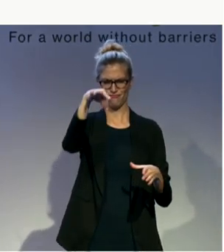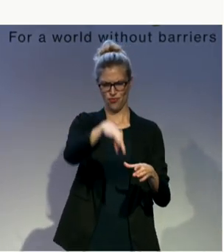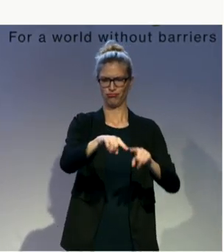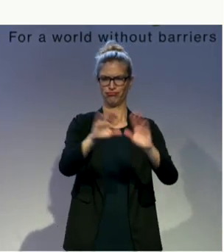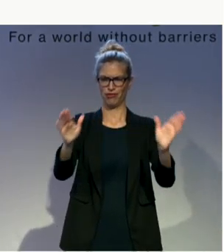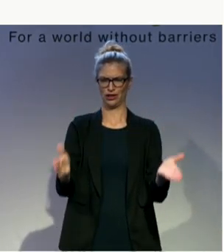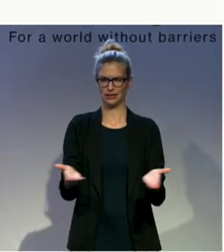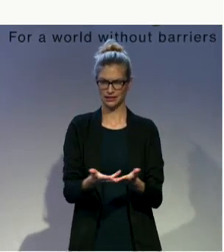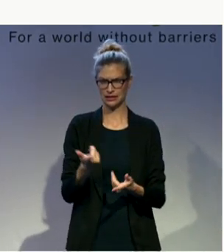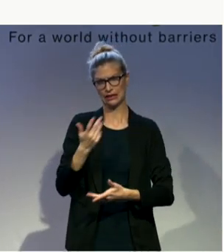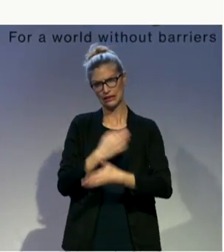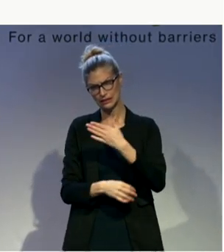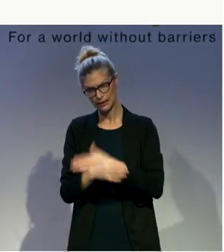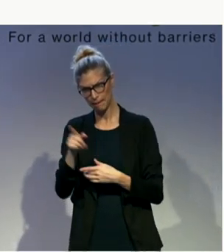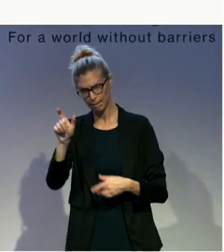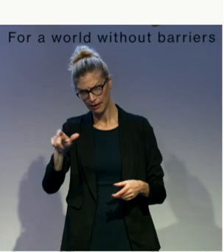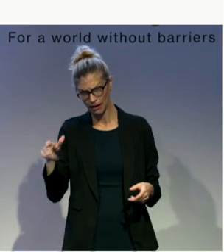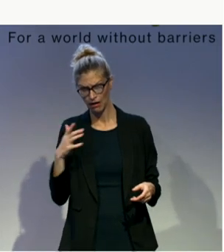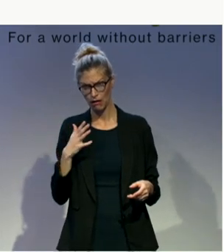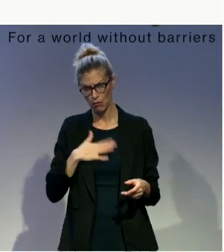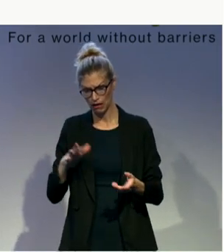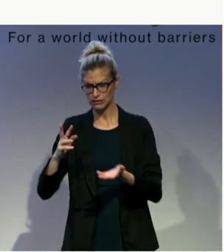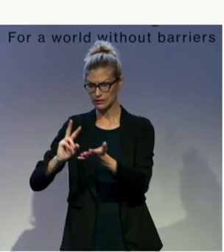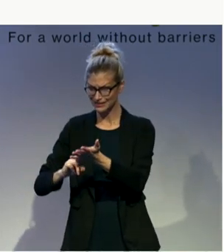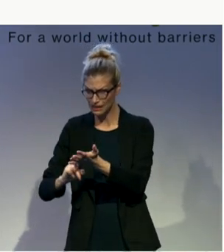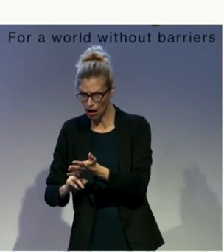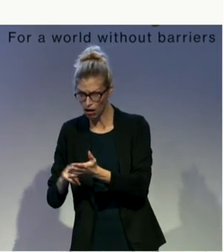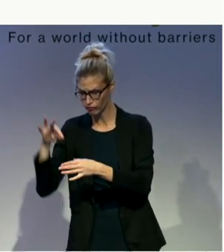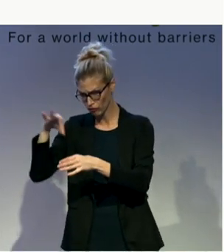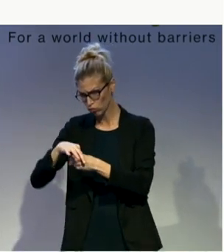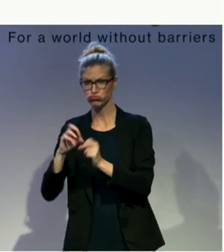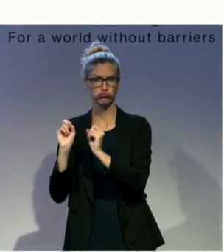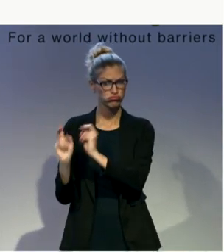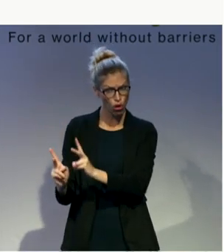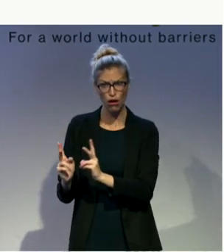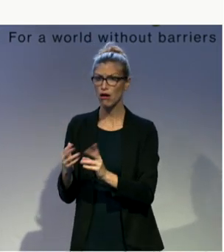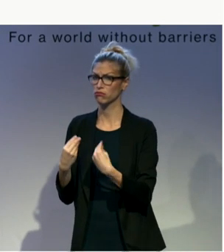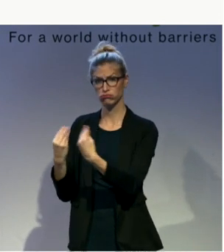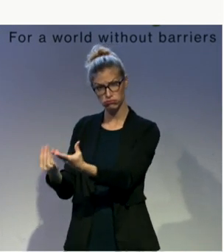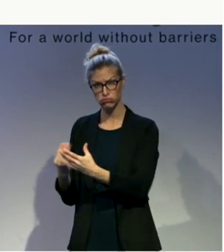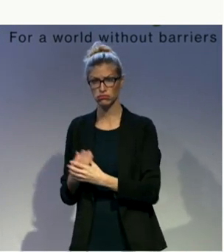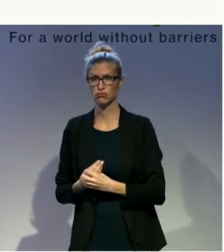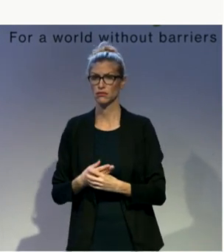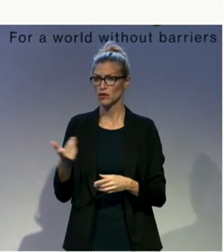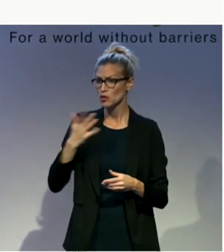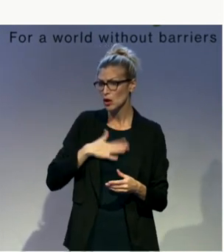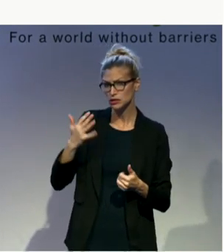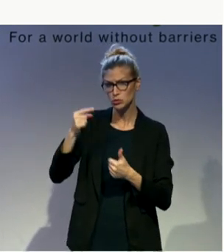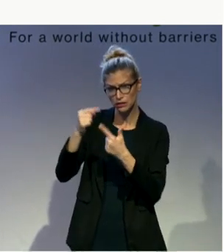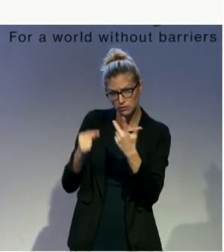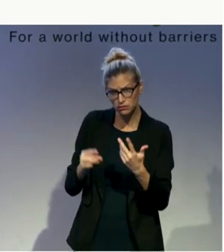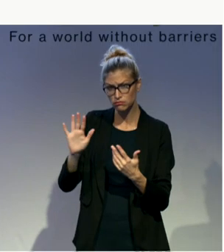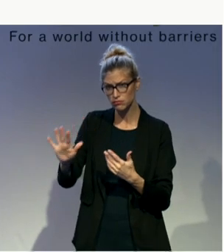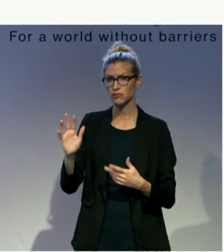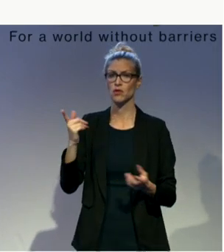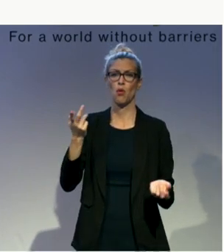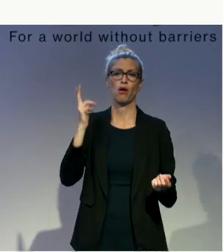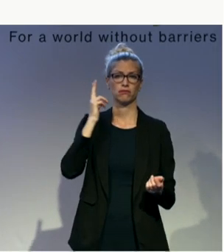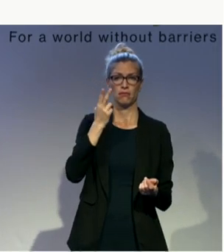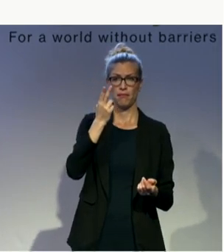a digital voting and thereby allowing them to vote with privacy. in a sense that they cannot do now. They